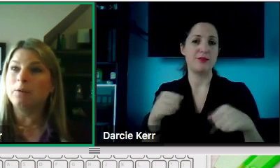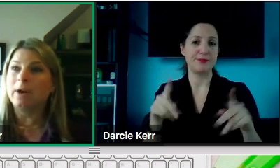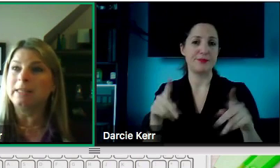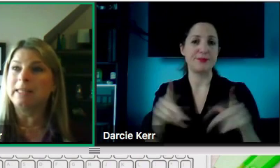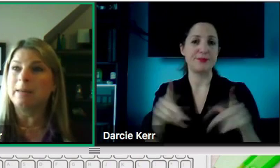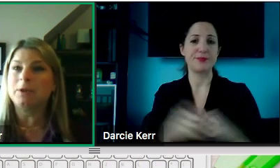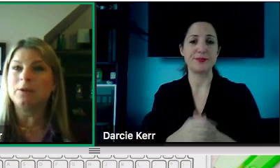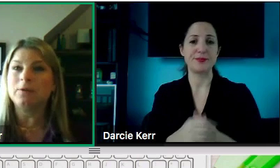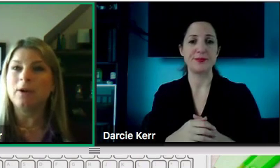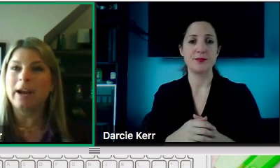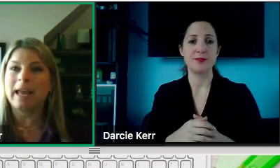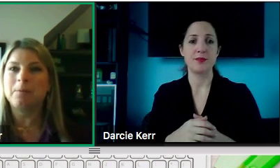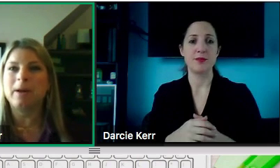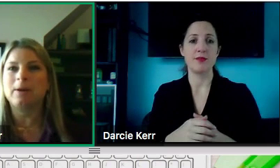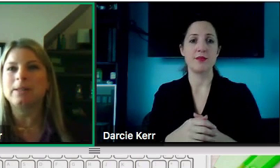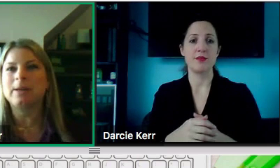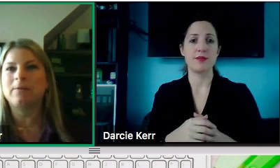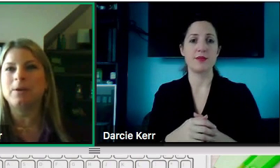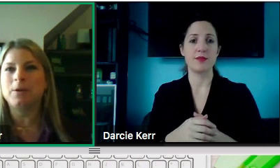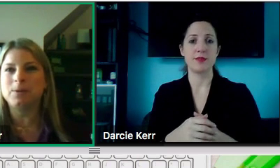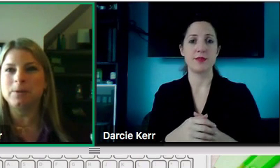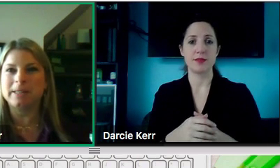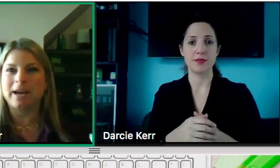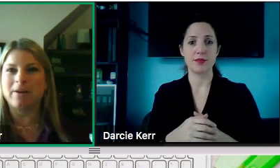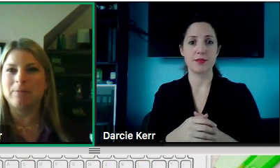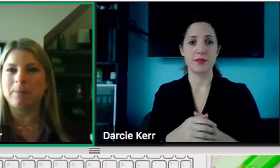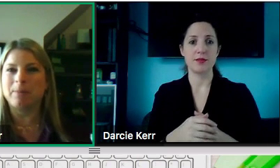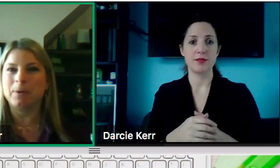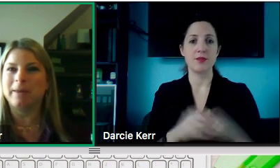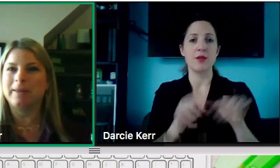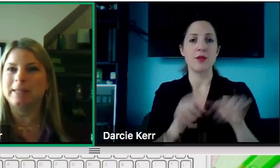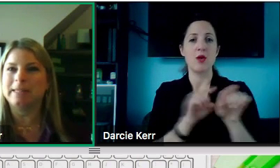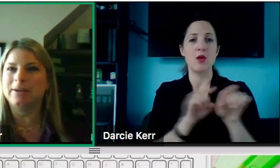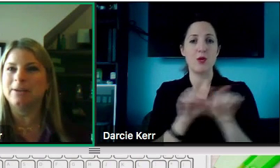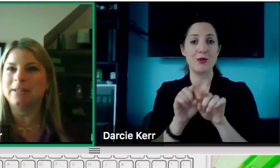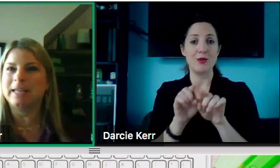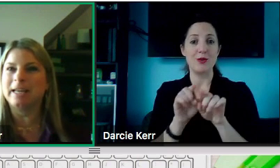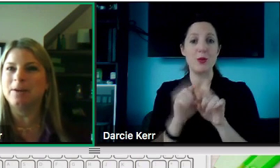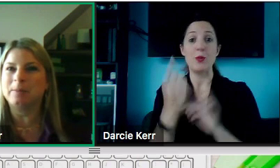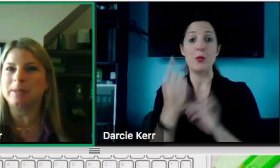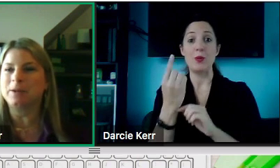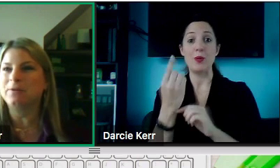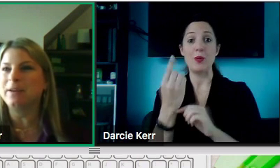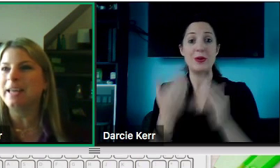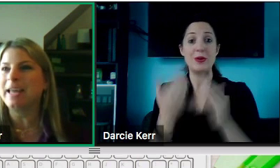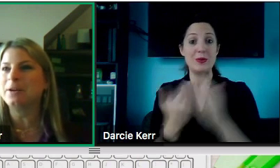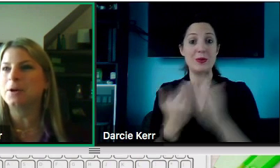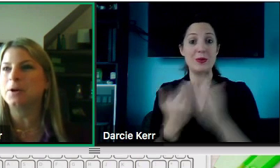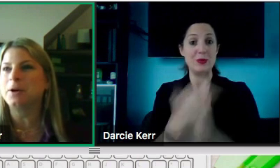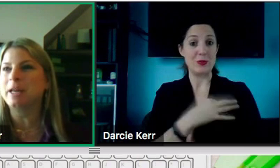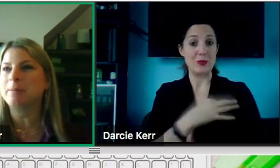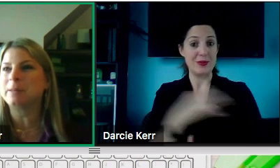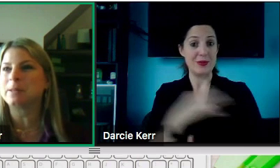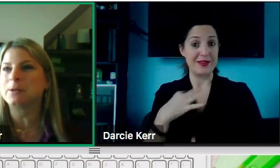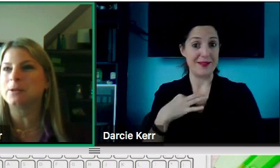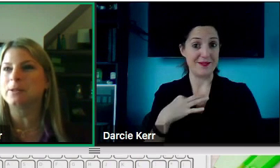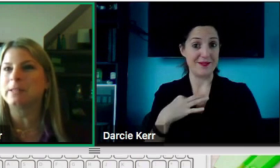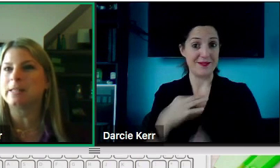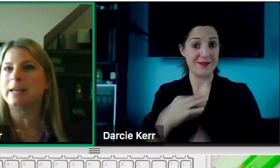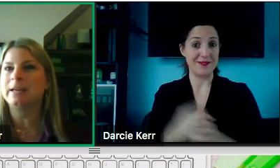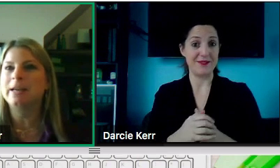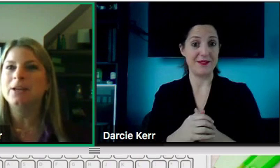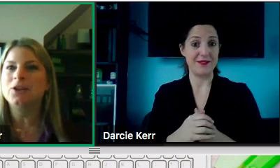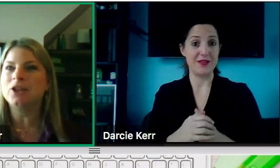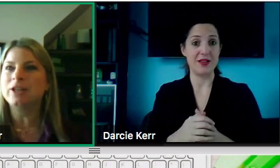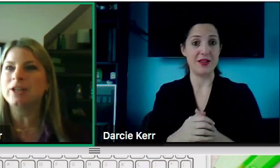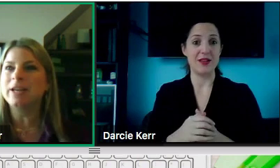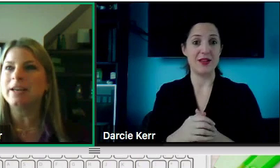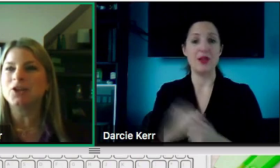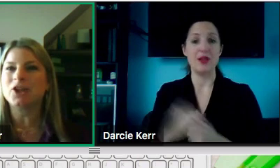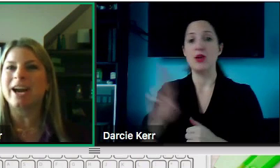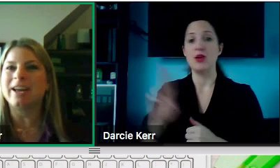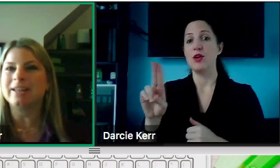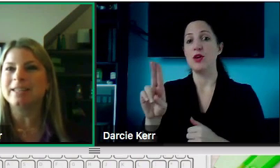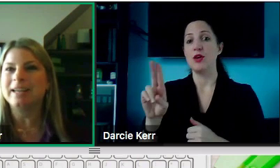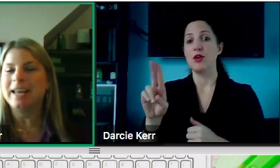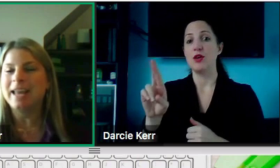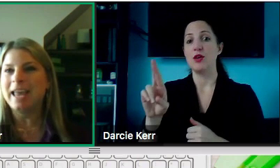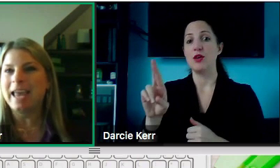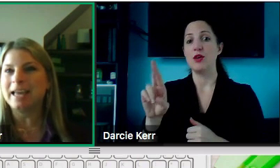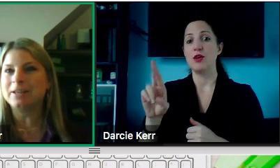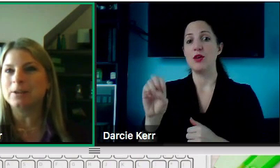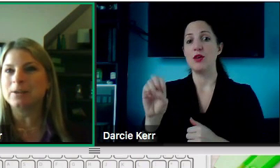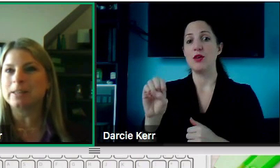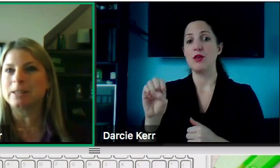Now, before I skip too far ahead, we also have a new staff member with us here today observing, and her name is Ursa Jeanette